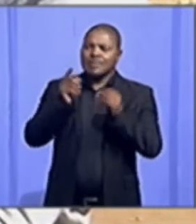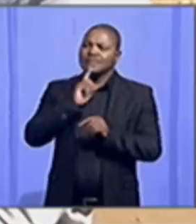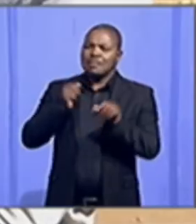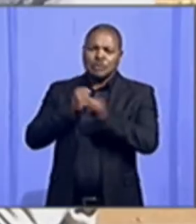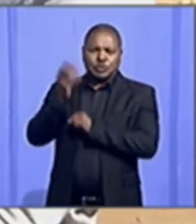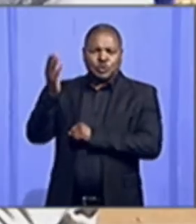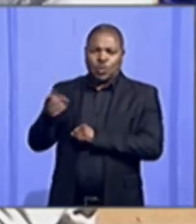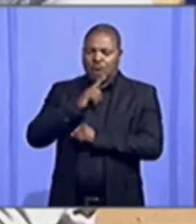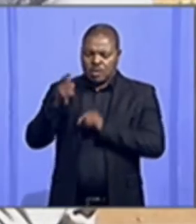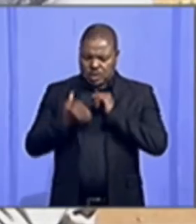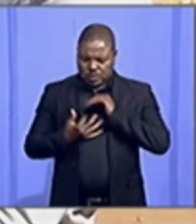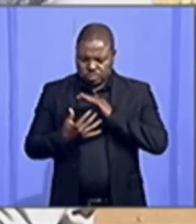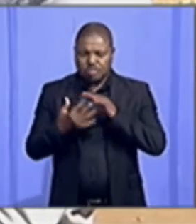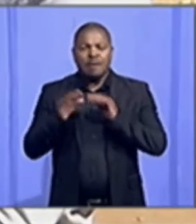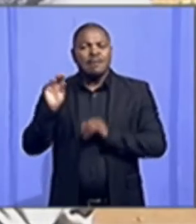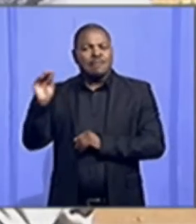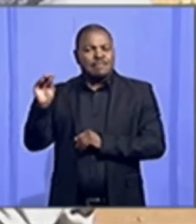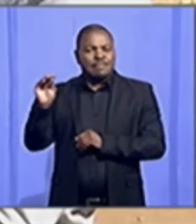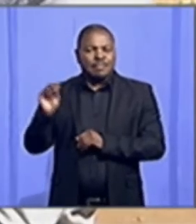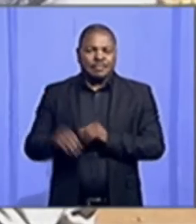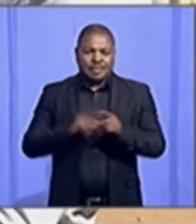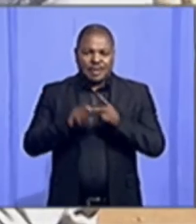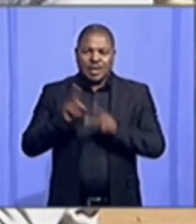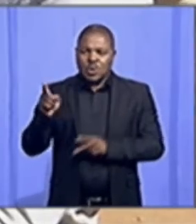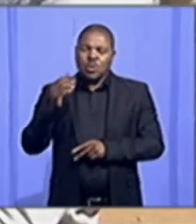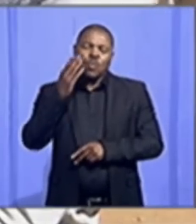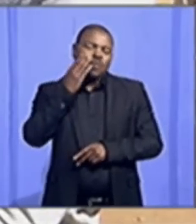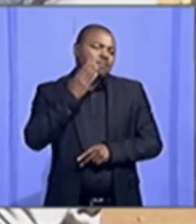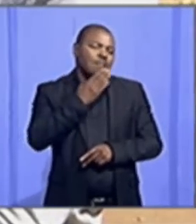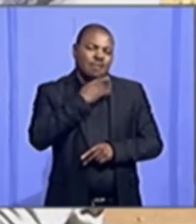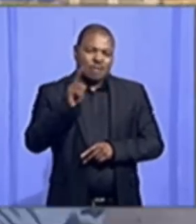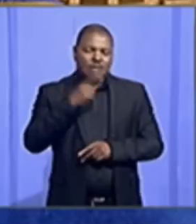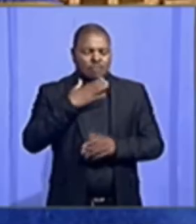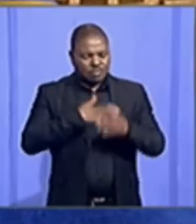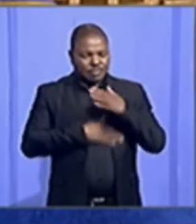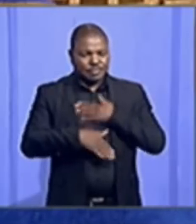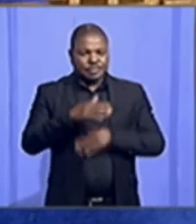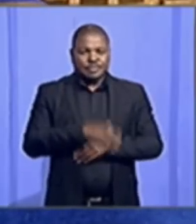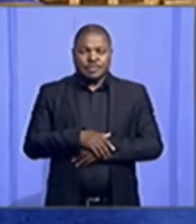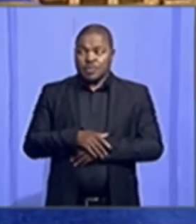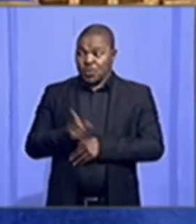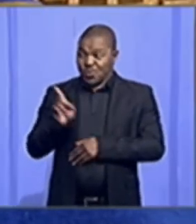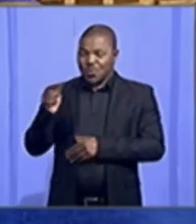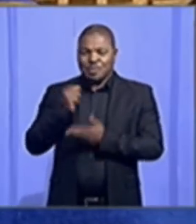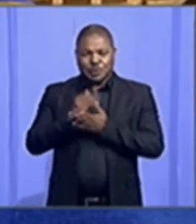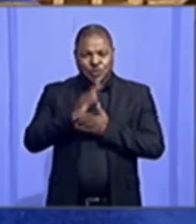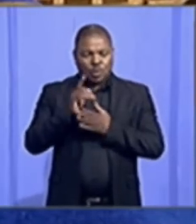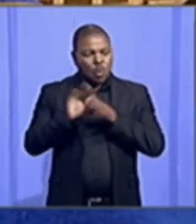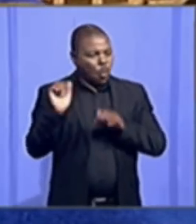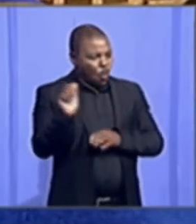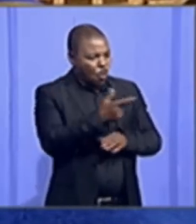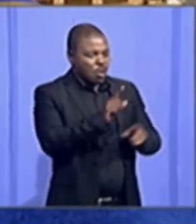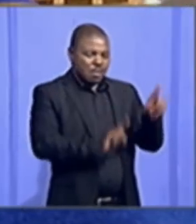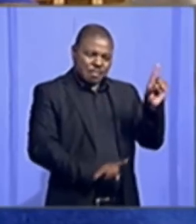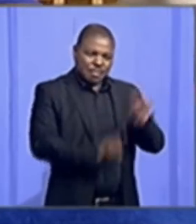what he does. He is very kind and he's very patient with us. He makes sure that everyone passes, like even